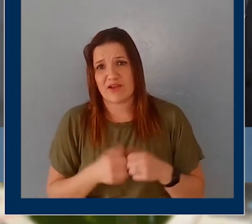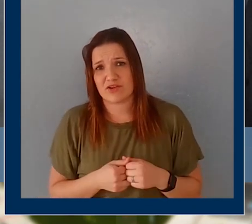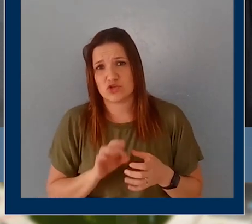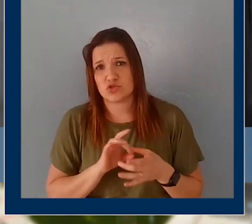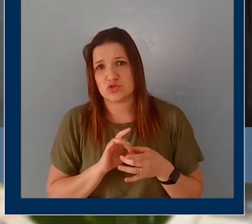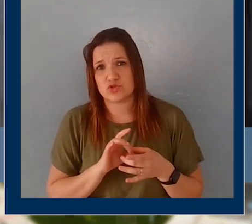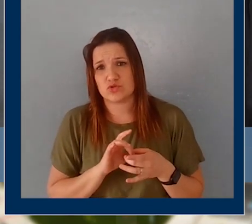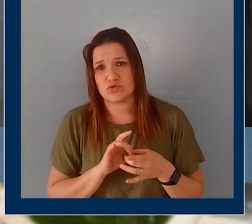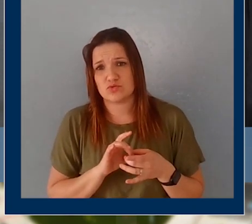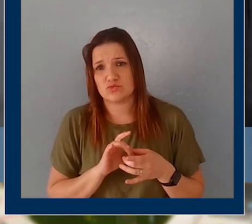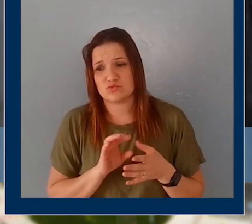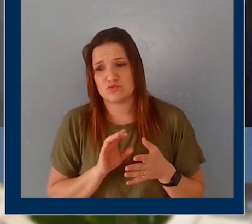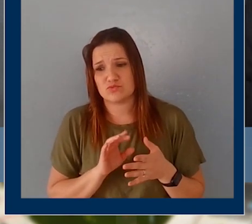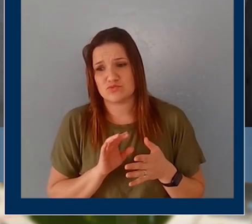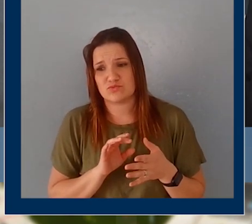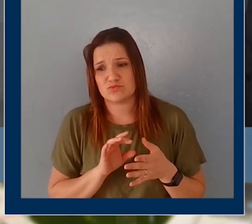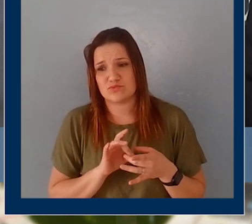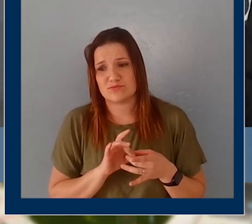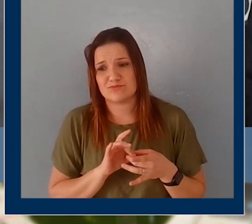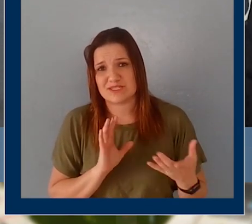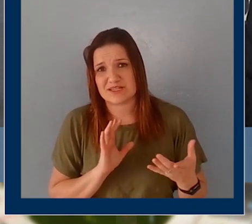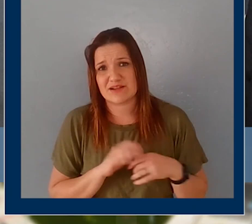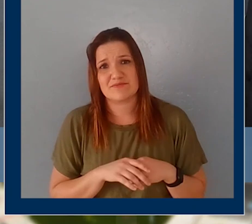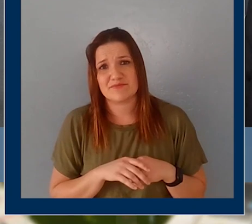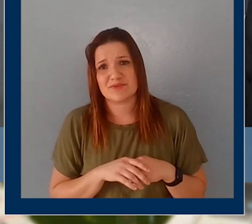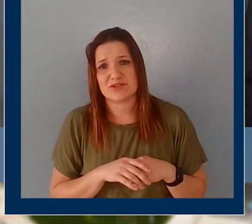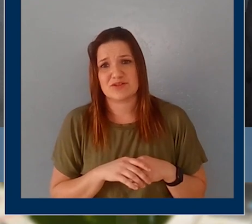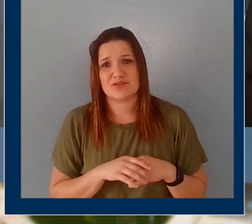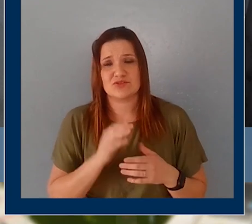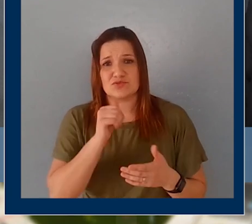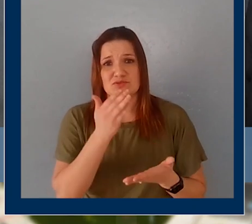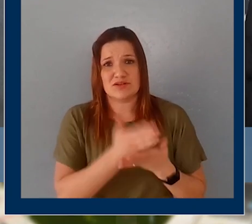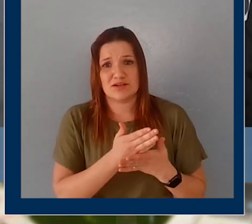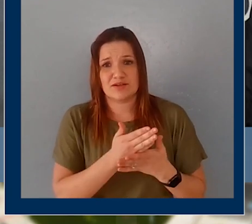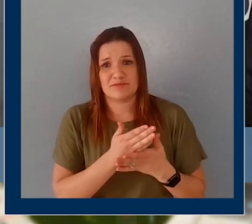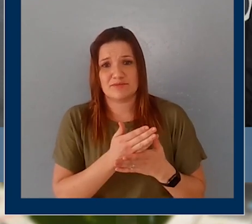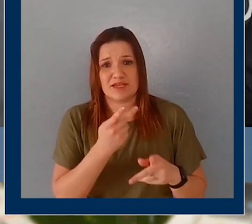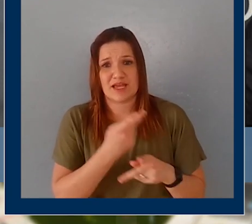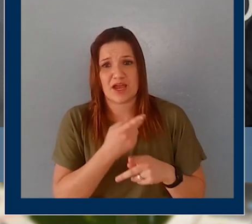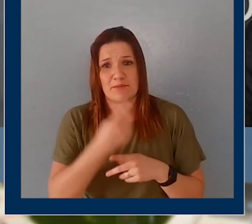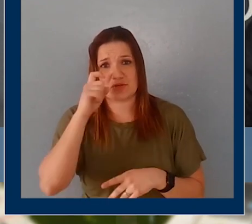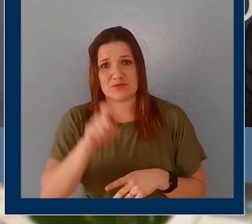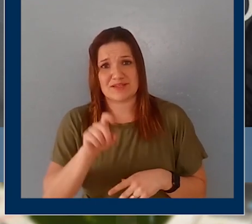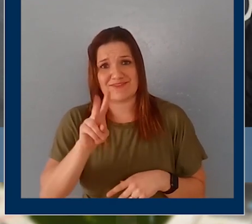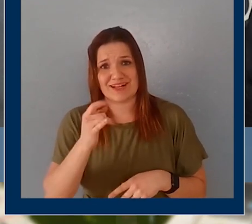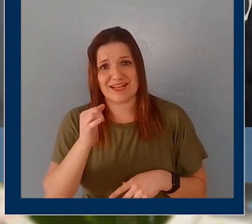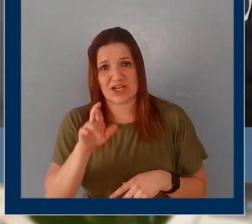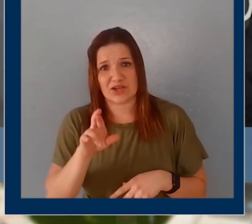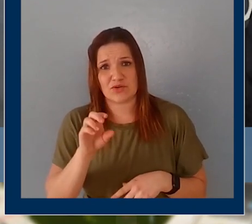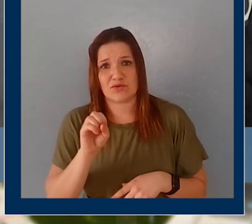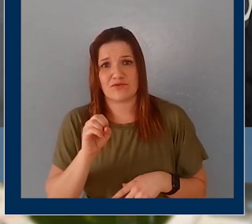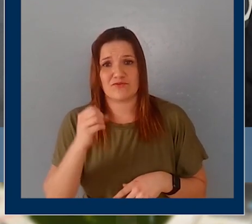by receiving that care? So that's what crisis care is about. And back in April, when we